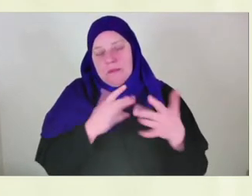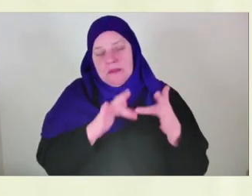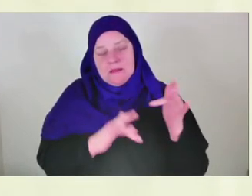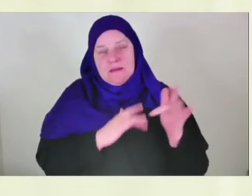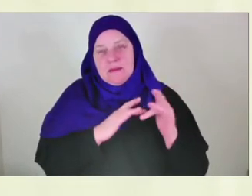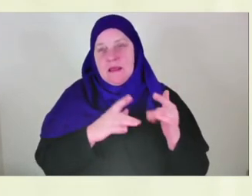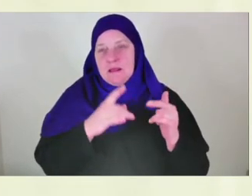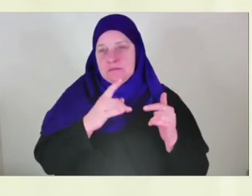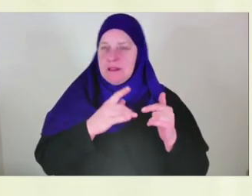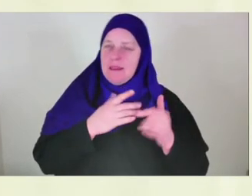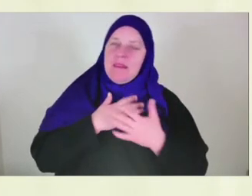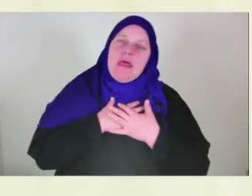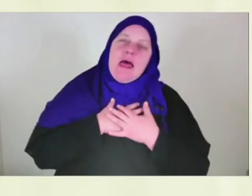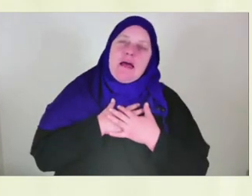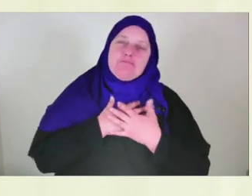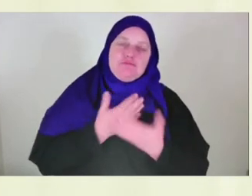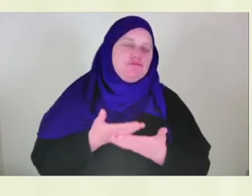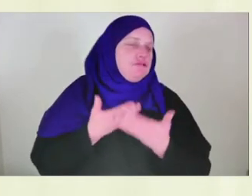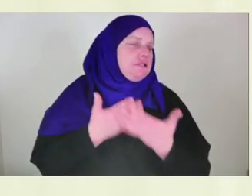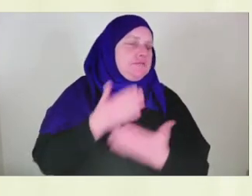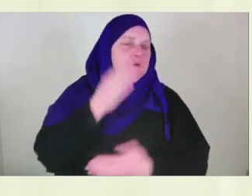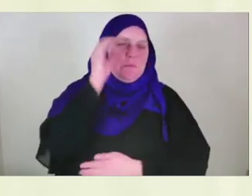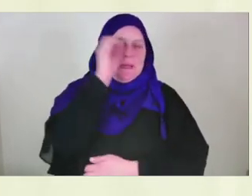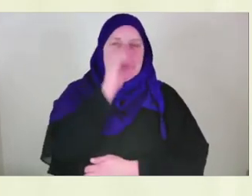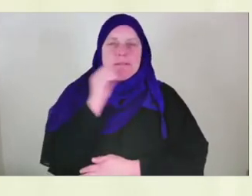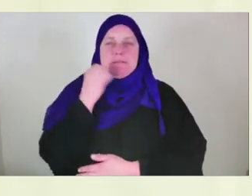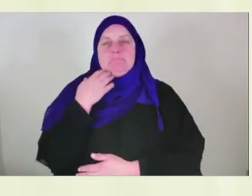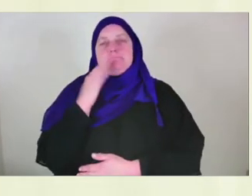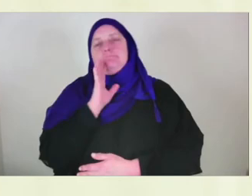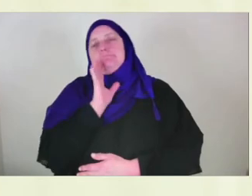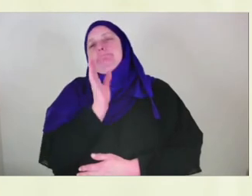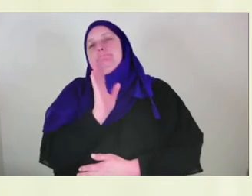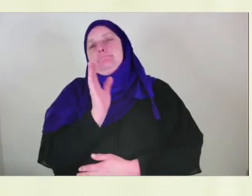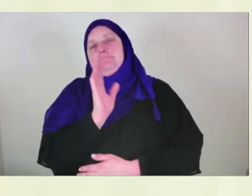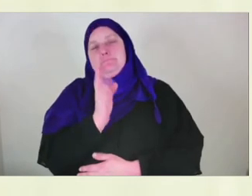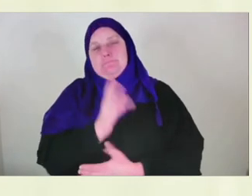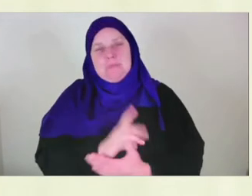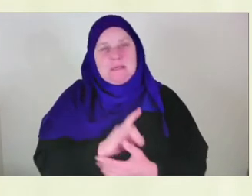own opinions, they make people have doubt in the